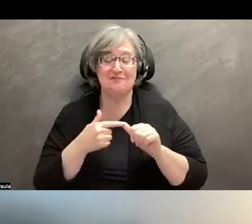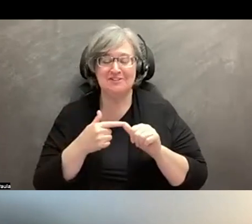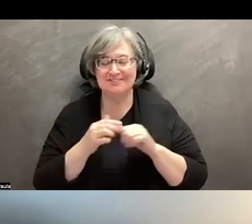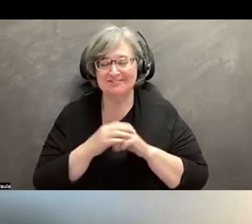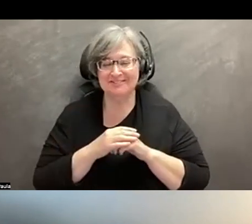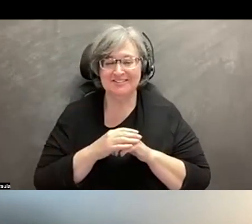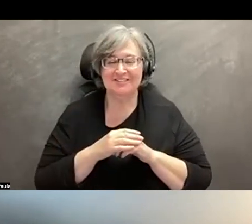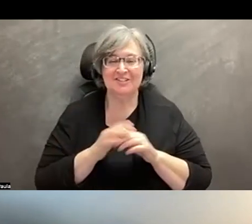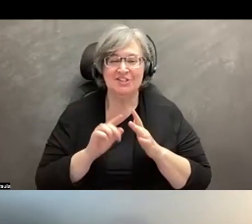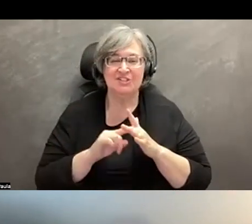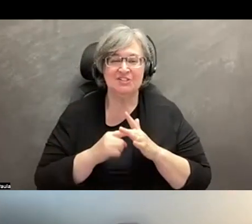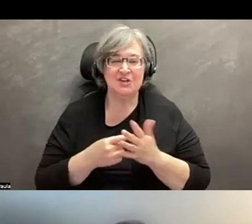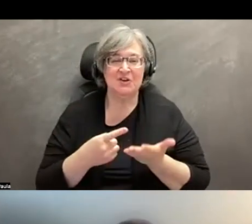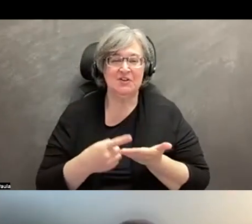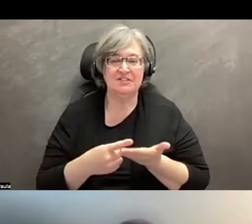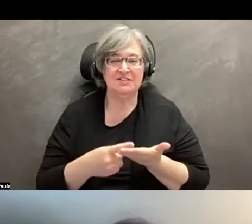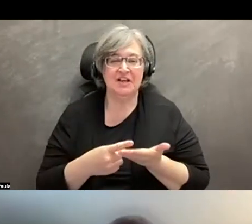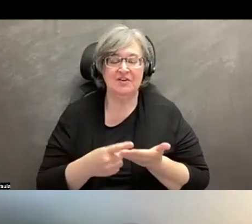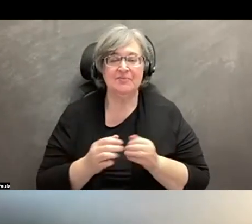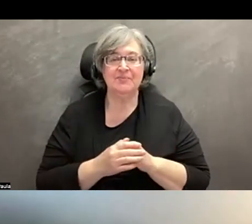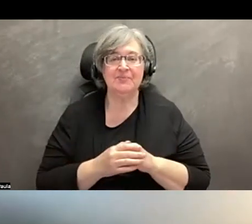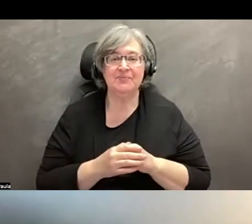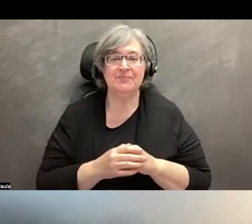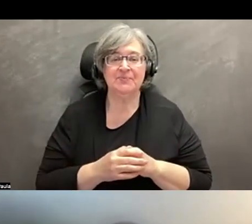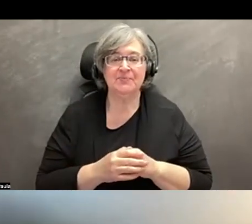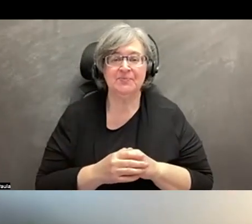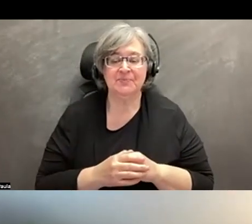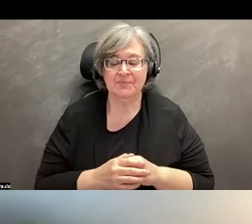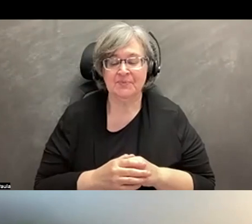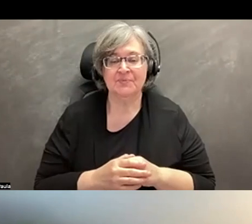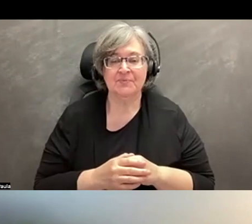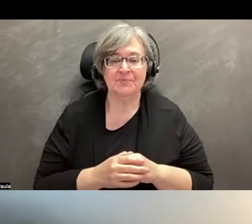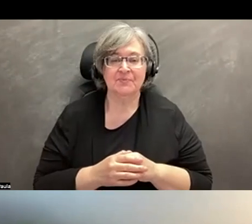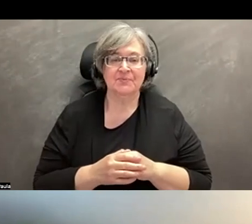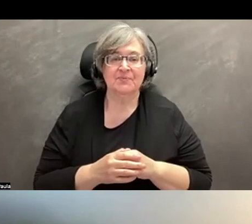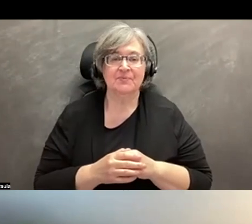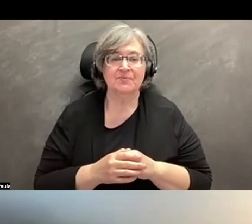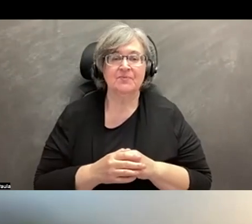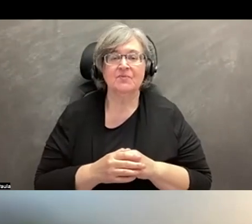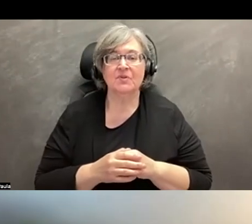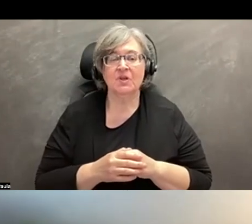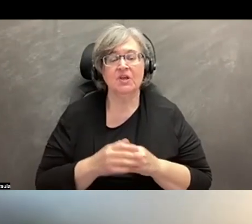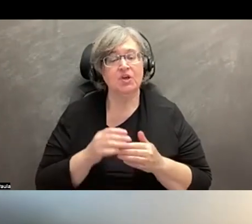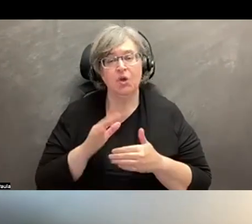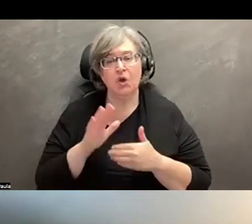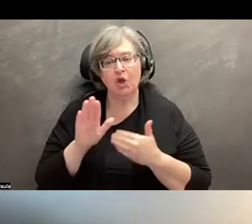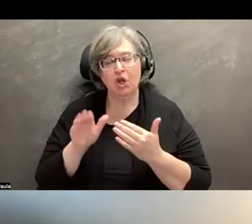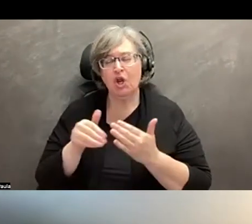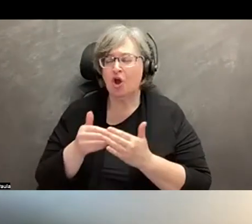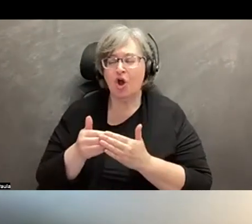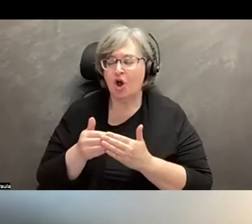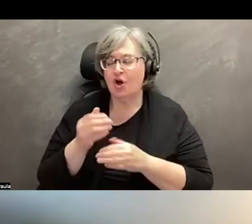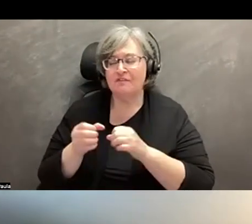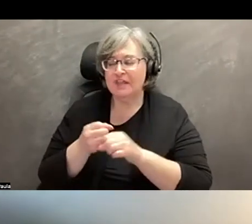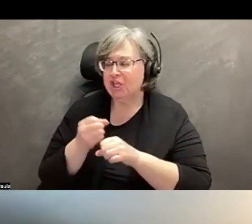to start off this discussion. And so Andrea, in all of the years you've been doing